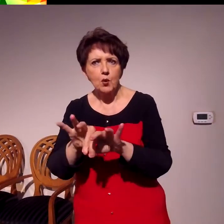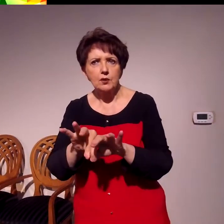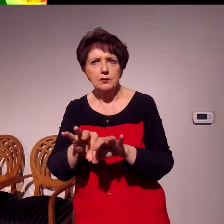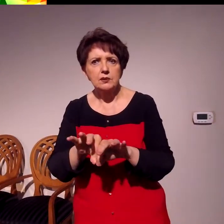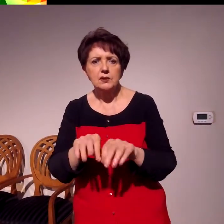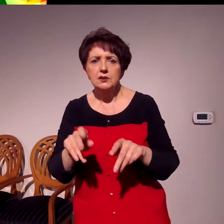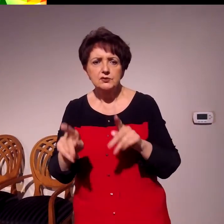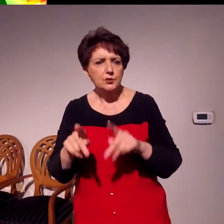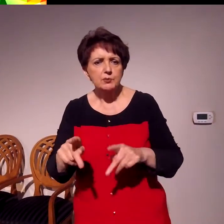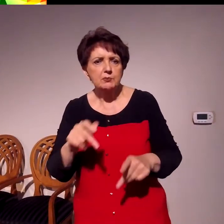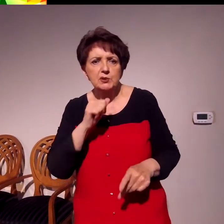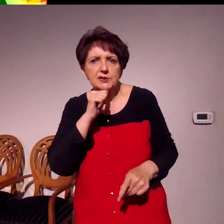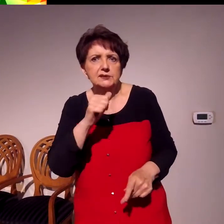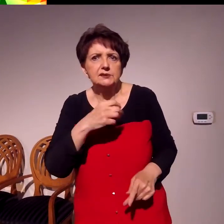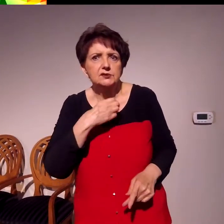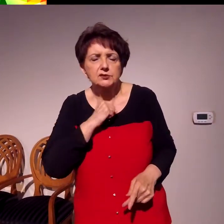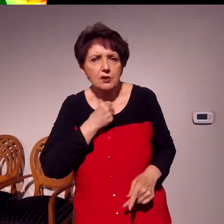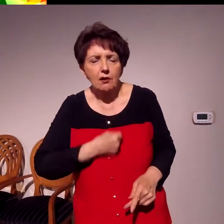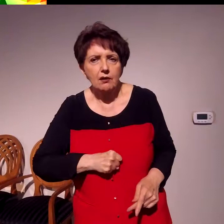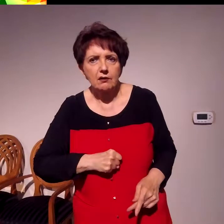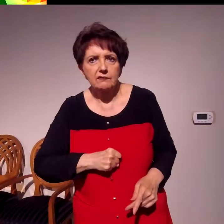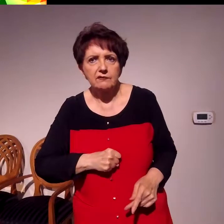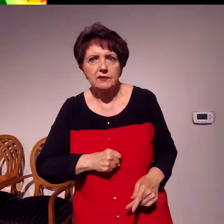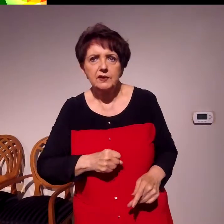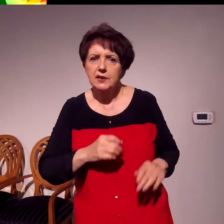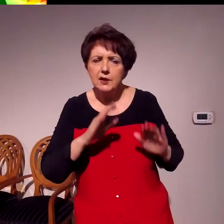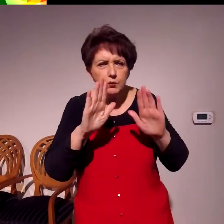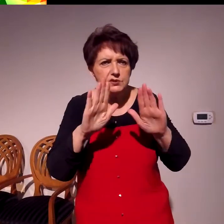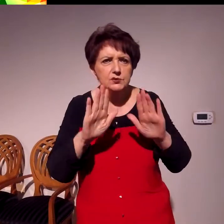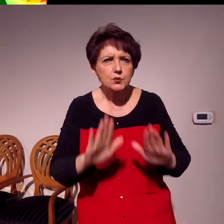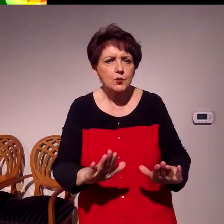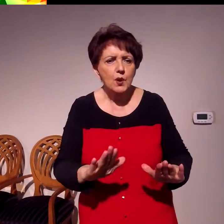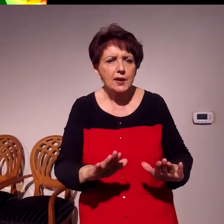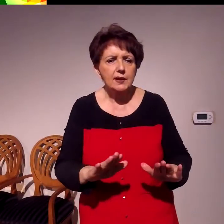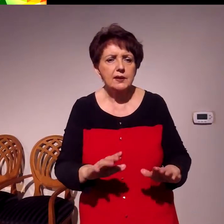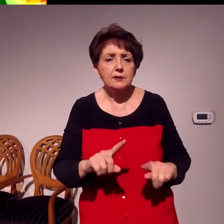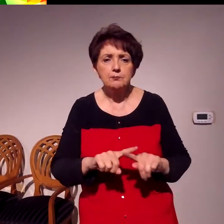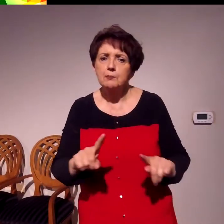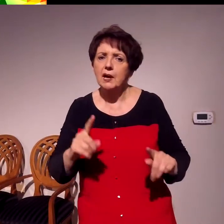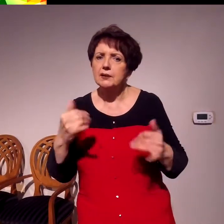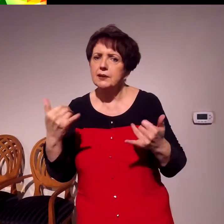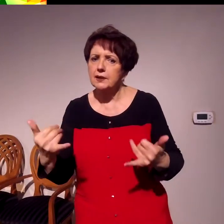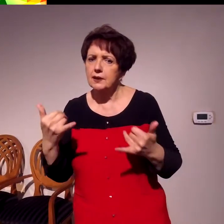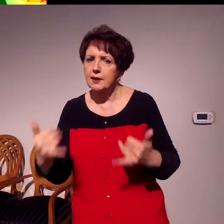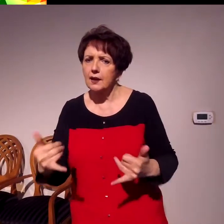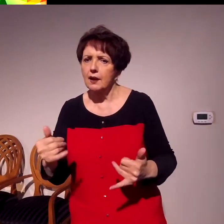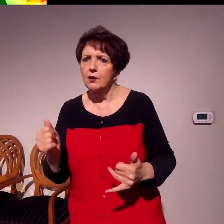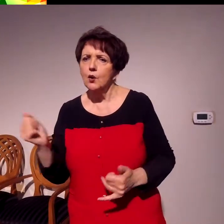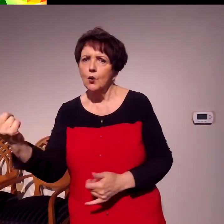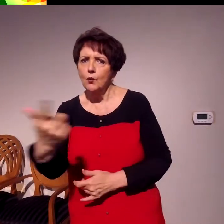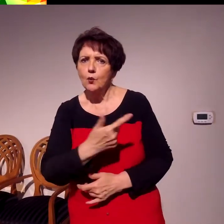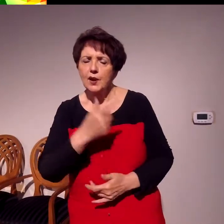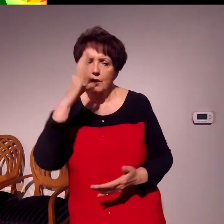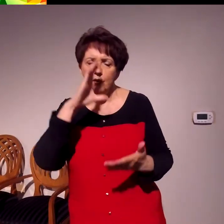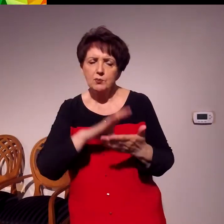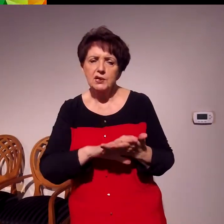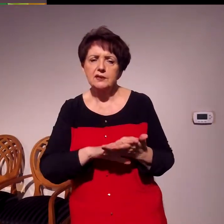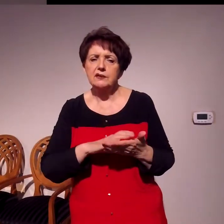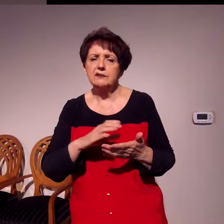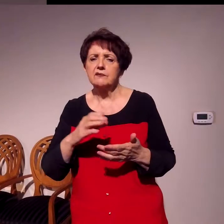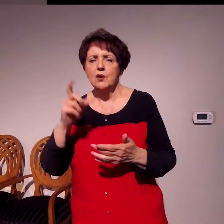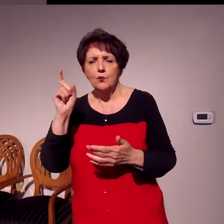great thing. No shame, no blame, right? But now we all believe that we need to eat that